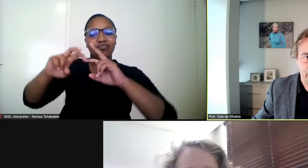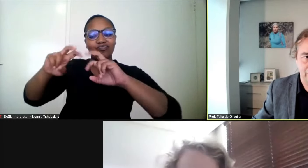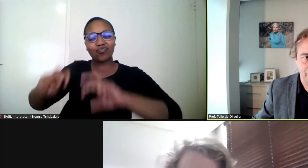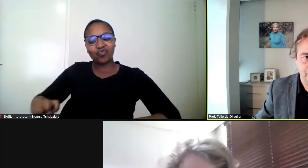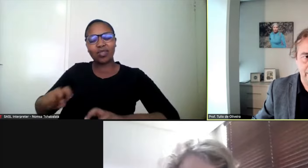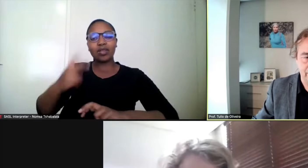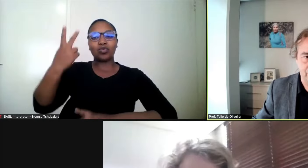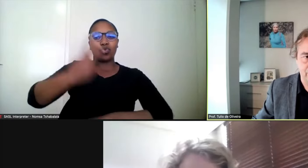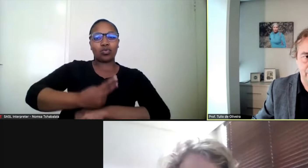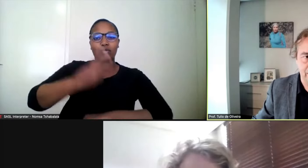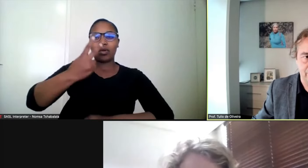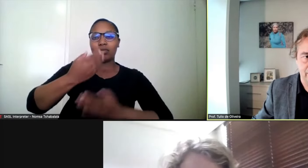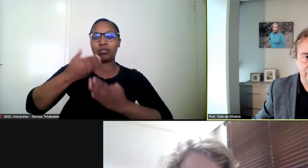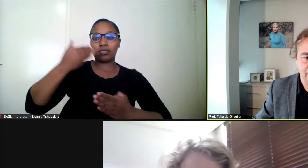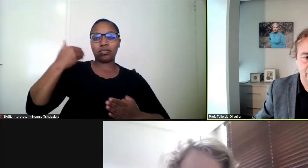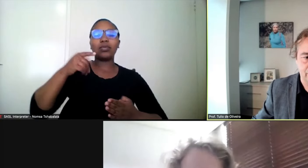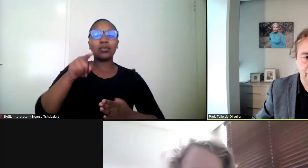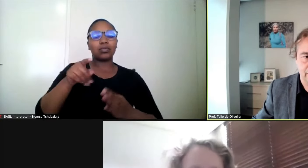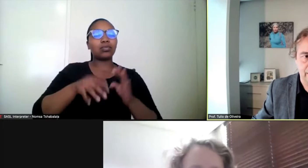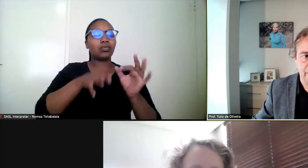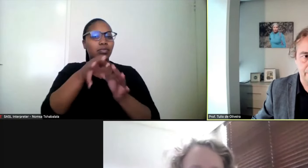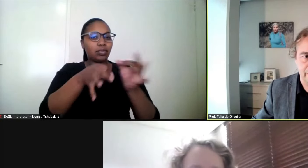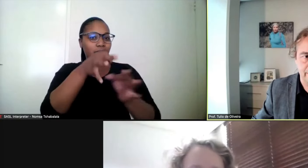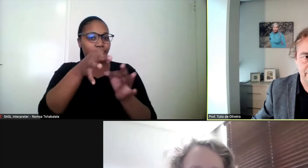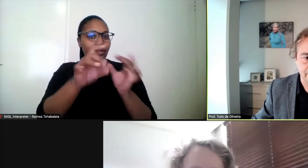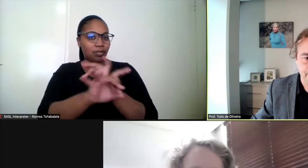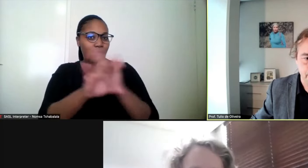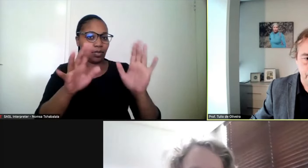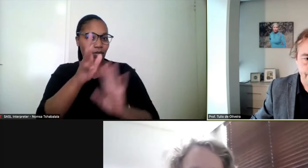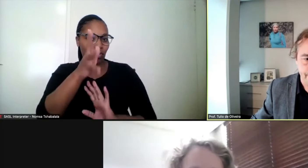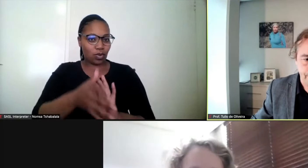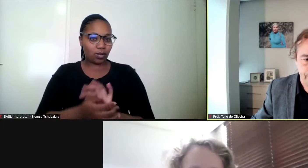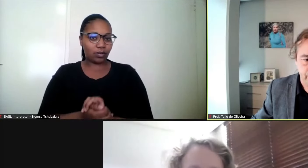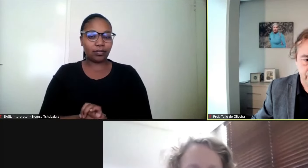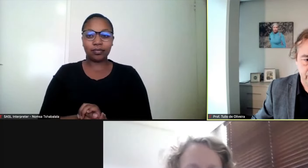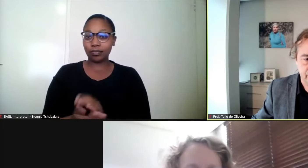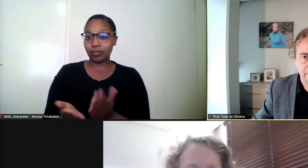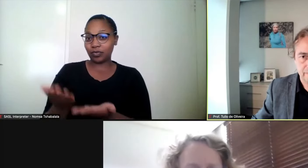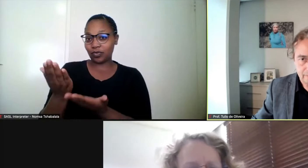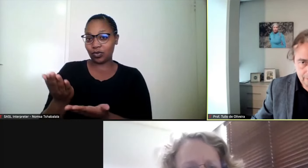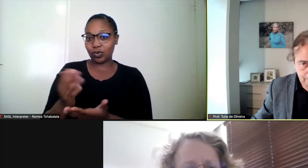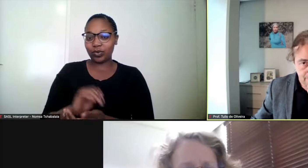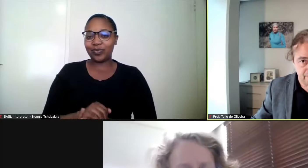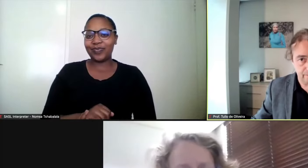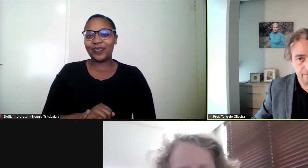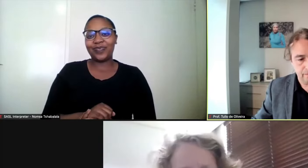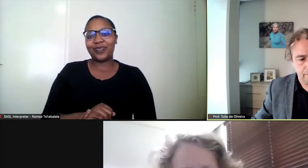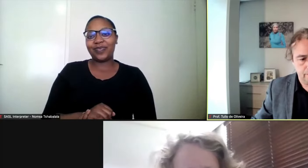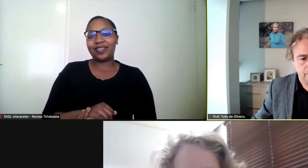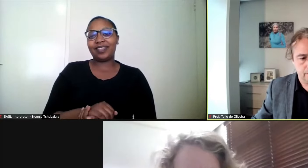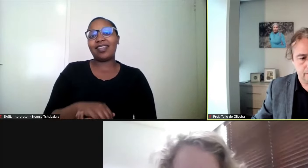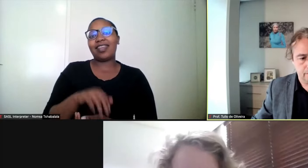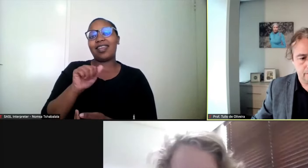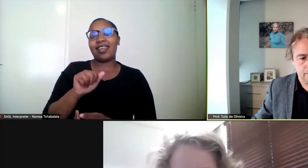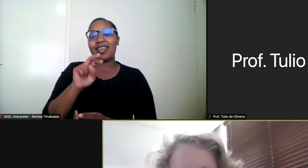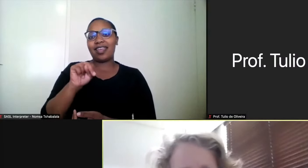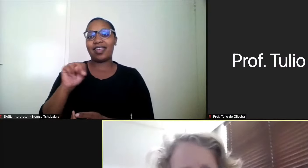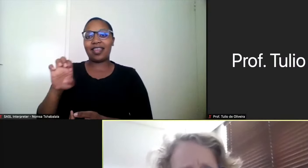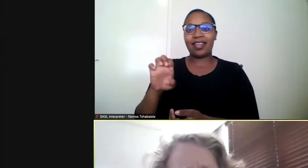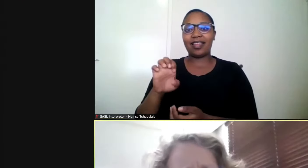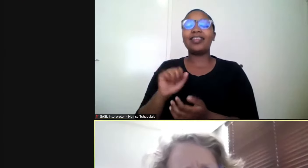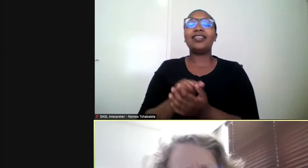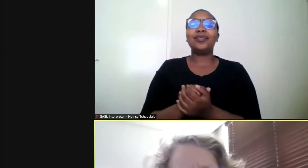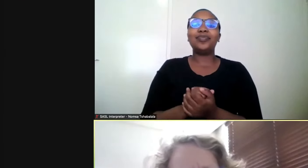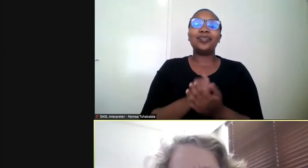widespread she believes that's in Gauteng. Anne, please. Thanks, Tulio, and thank you to all that